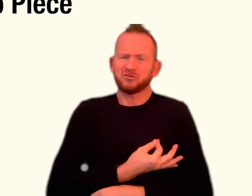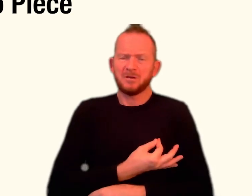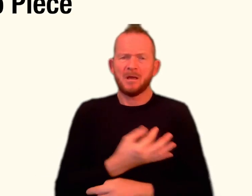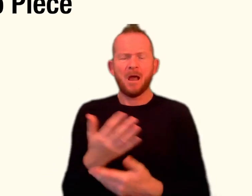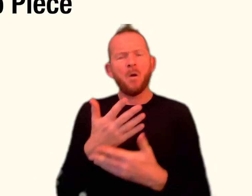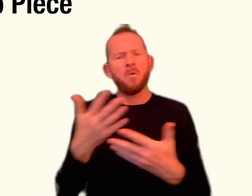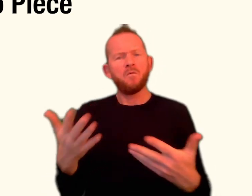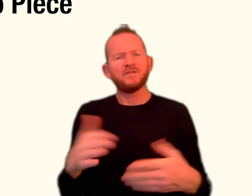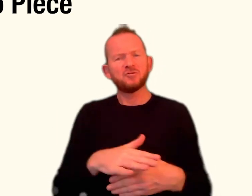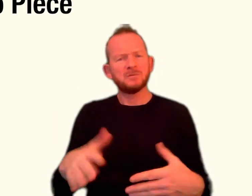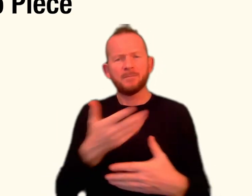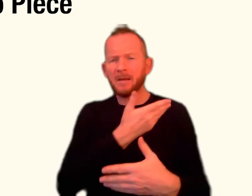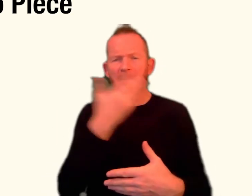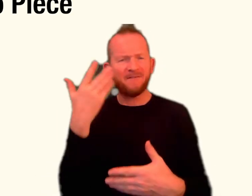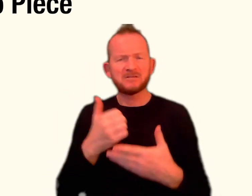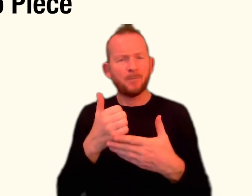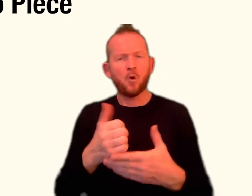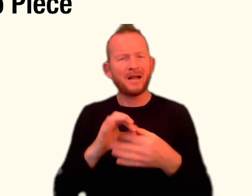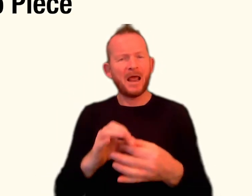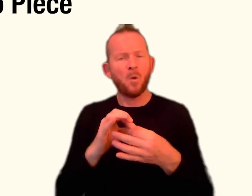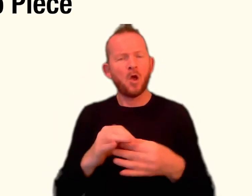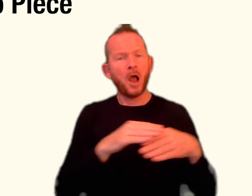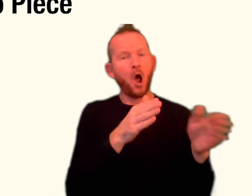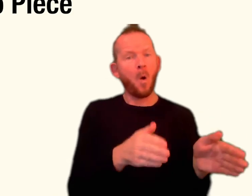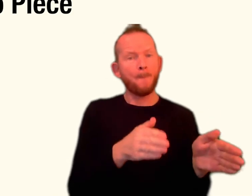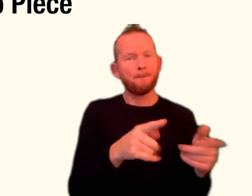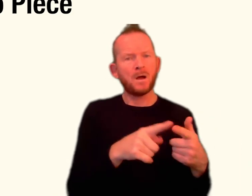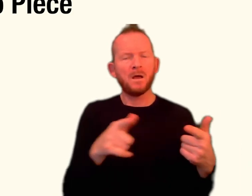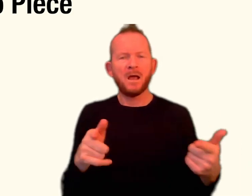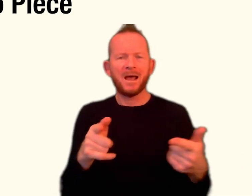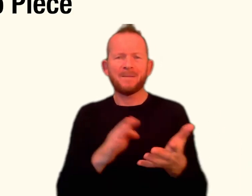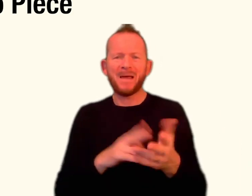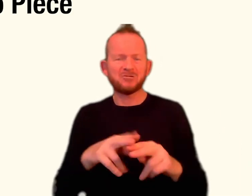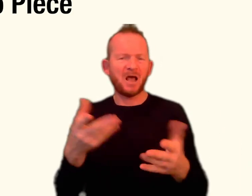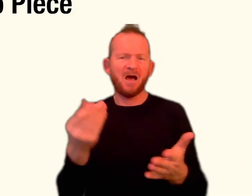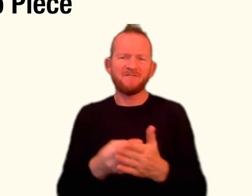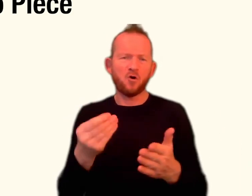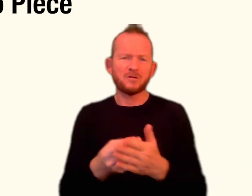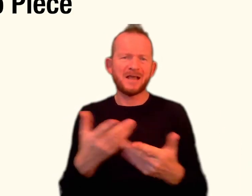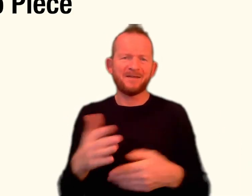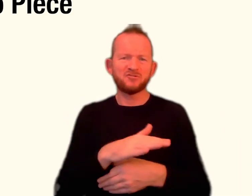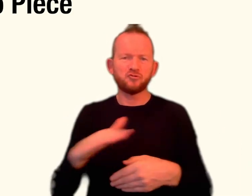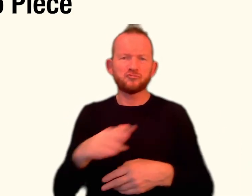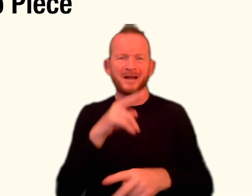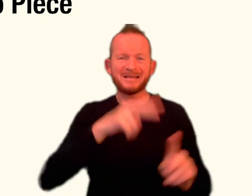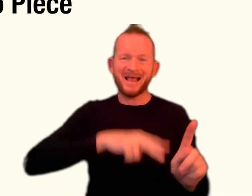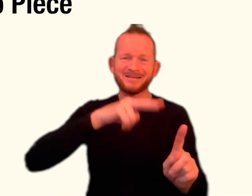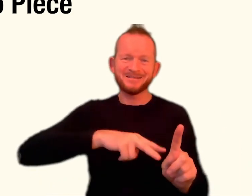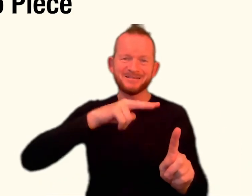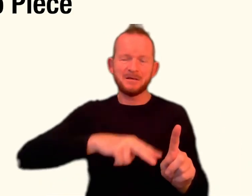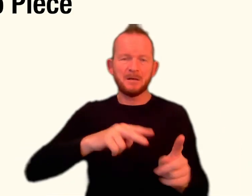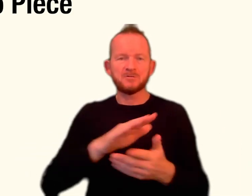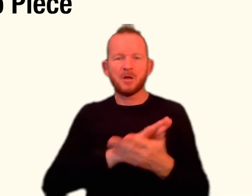the support network at home, and also parents who then can't afford to have the children assessed, so they